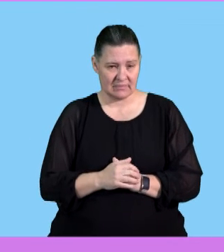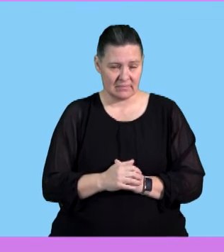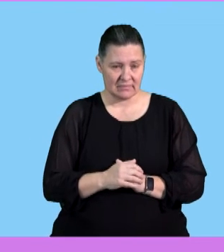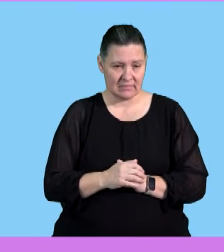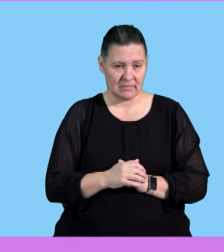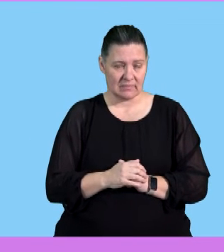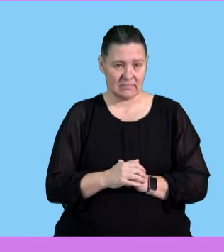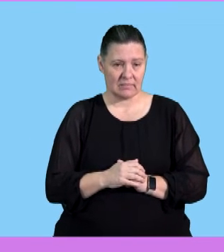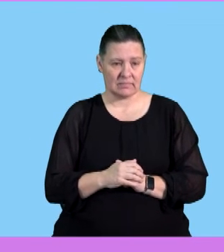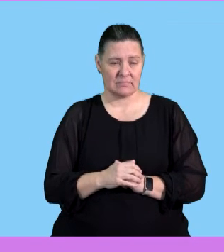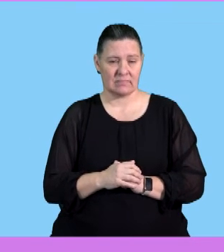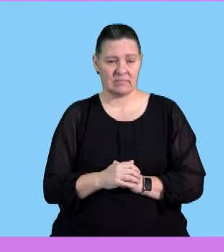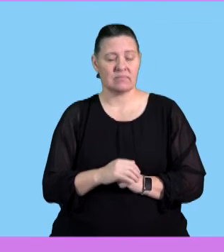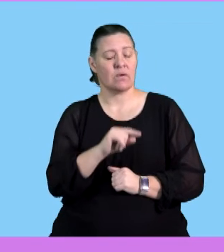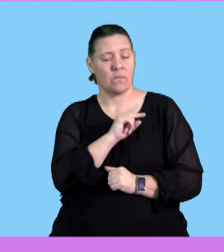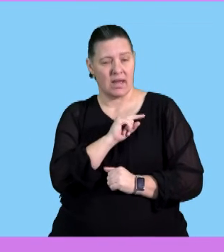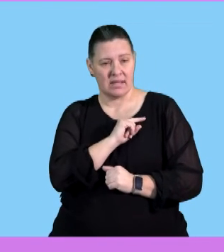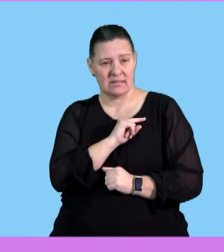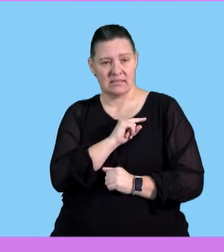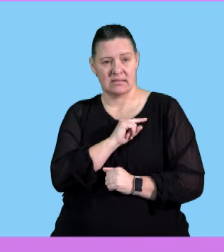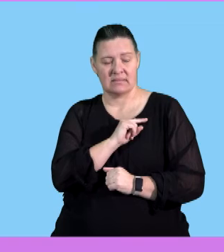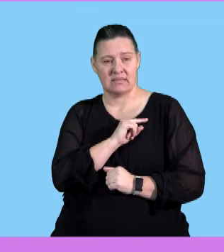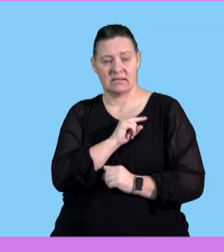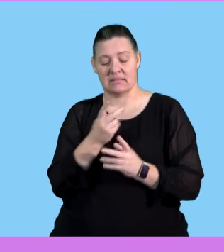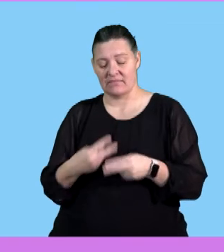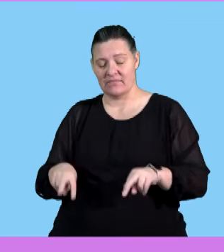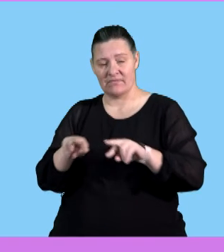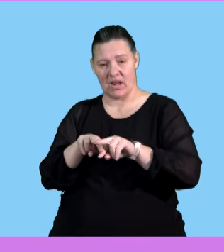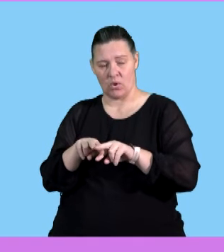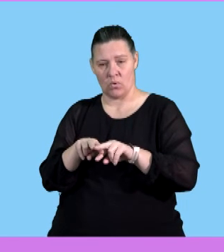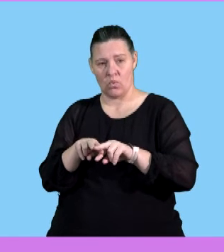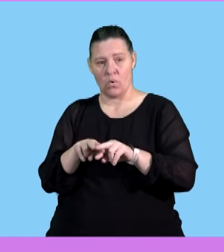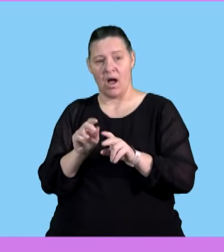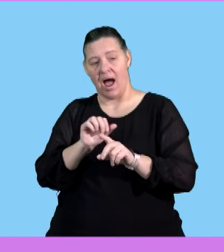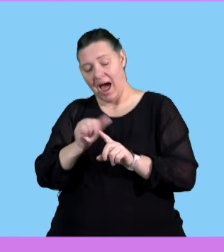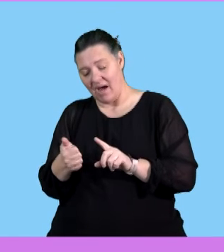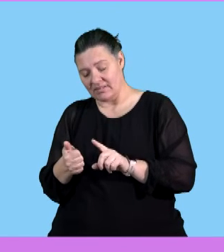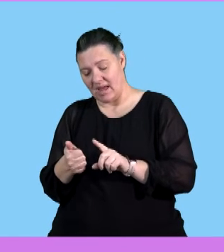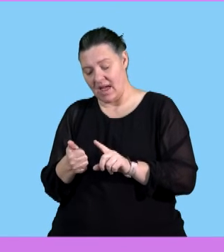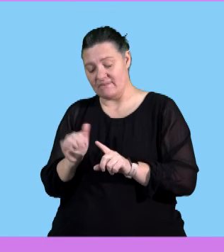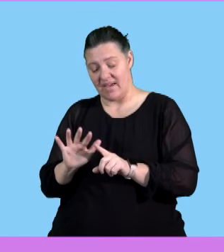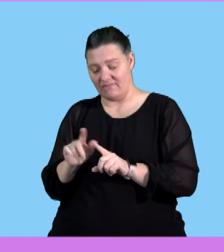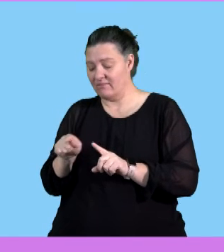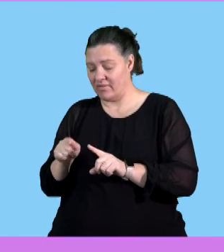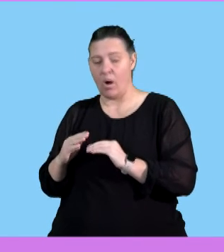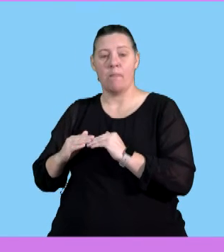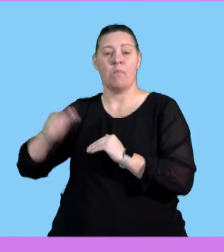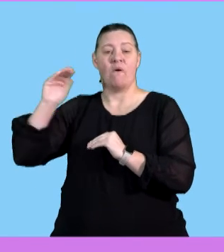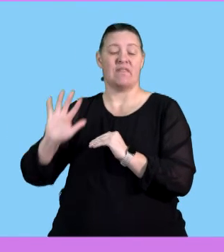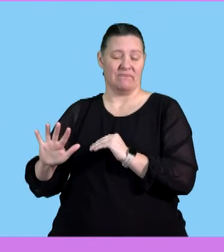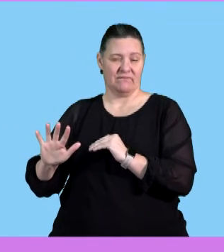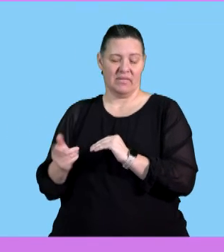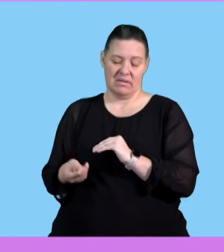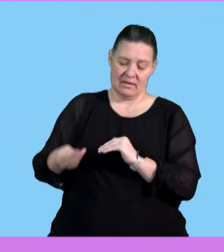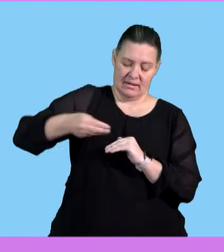rand 66 cents, because now the value just after our 5, it is